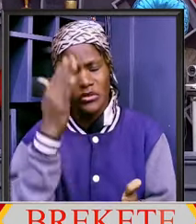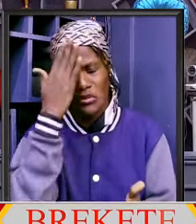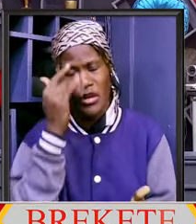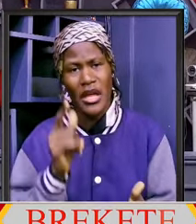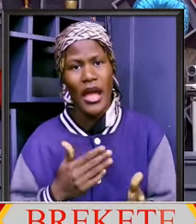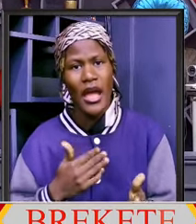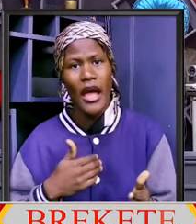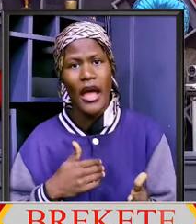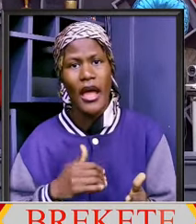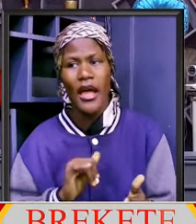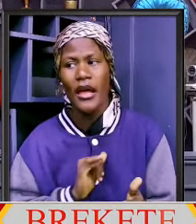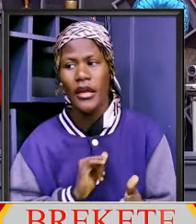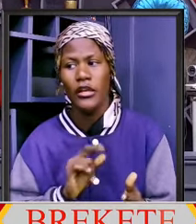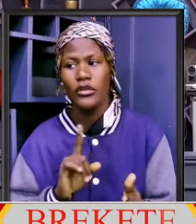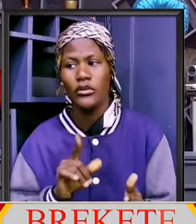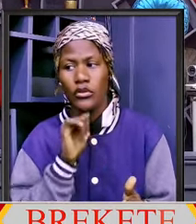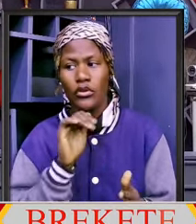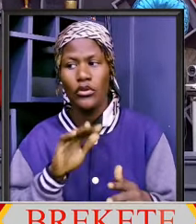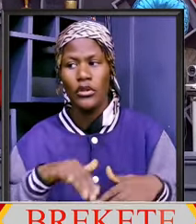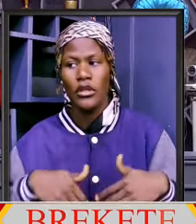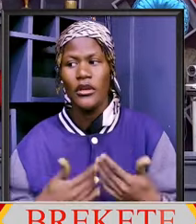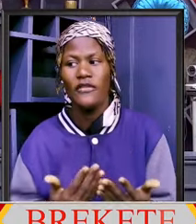people. They are killers.